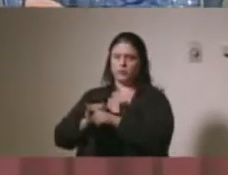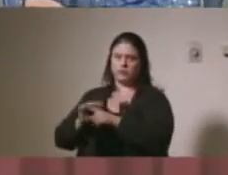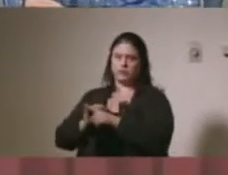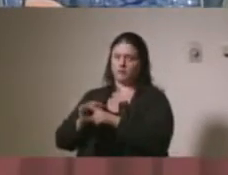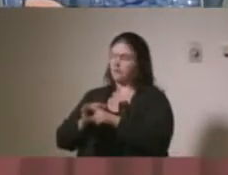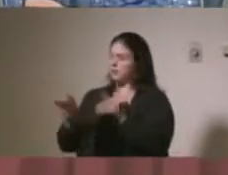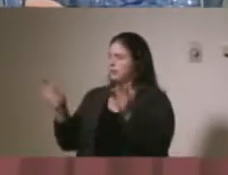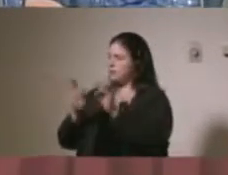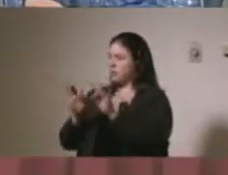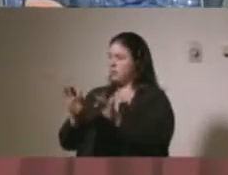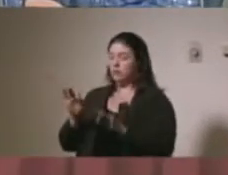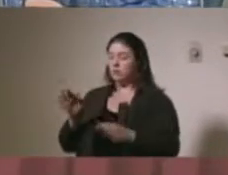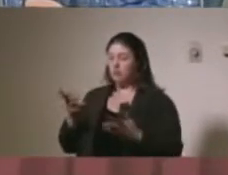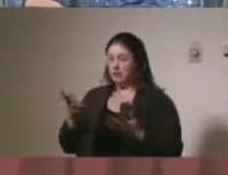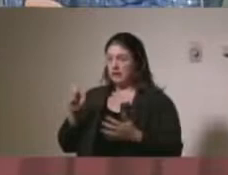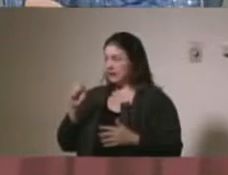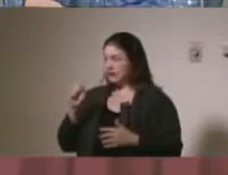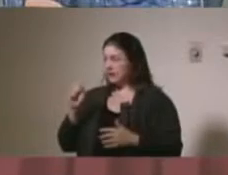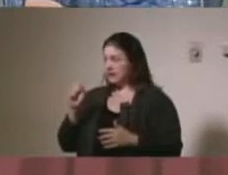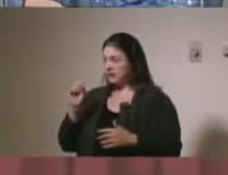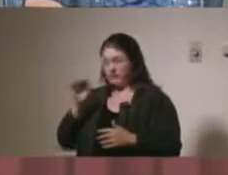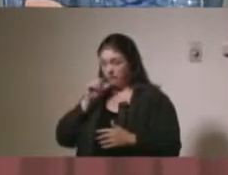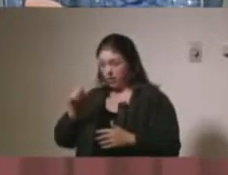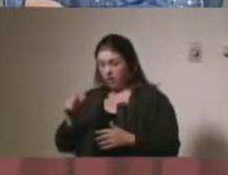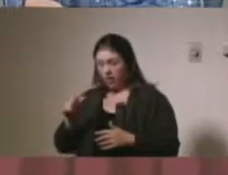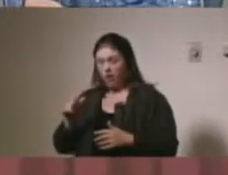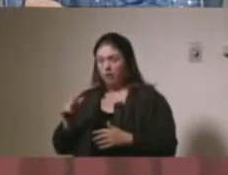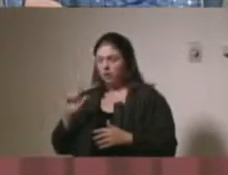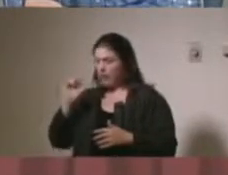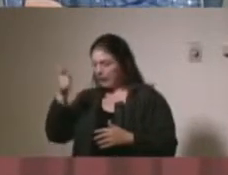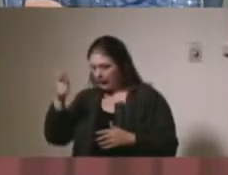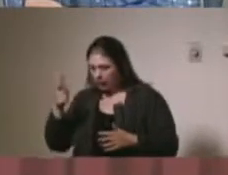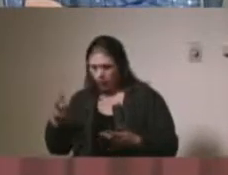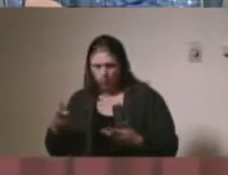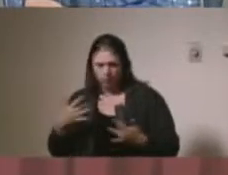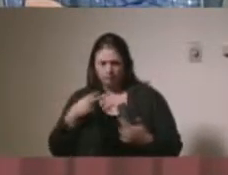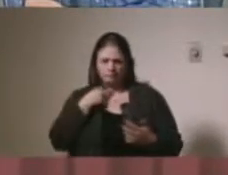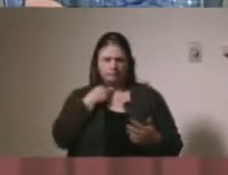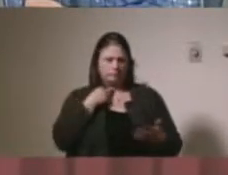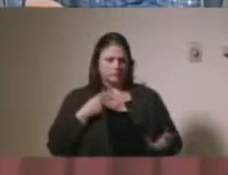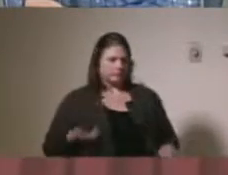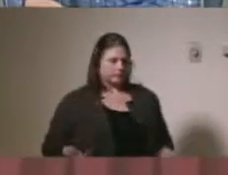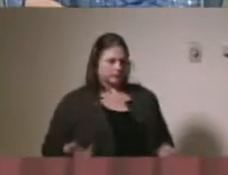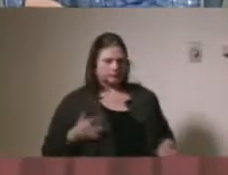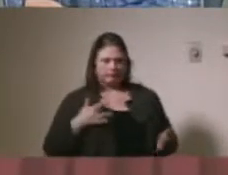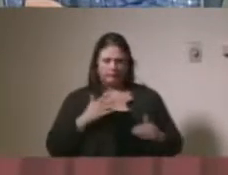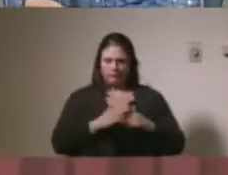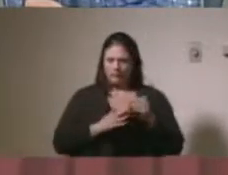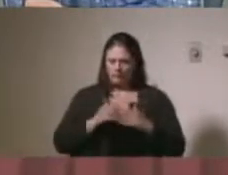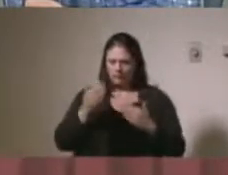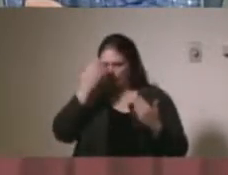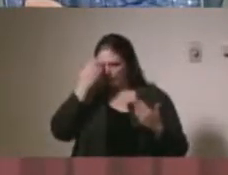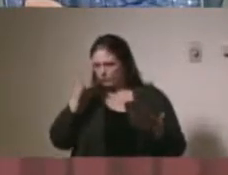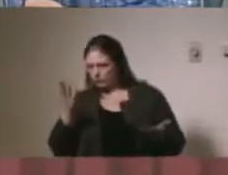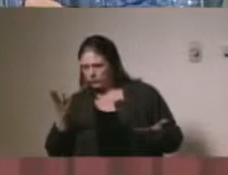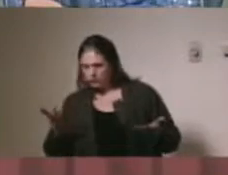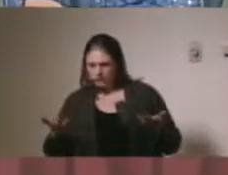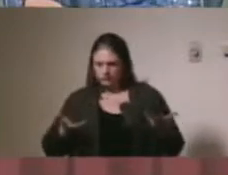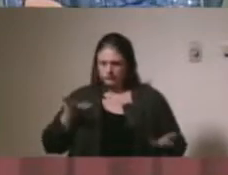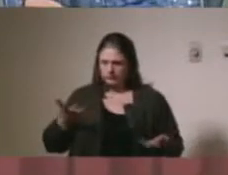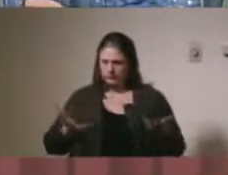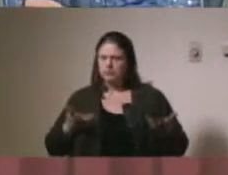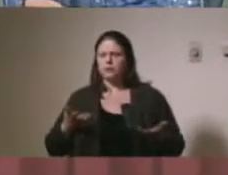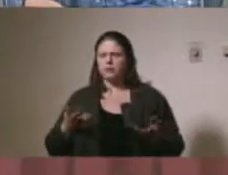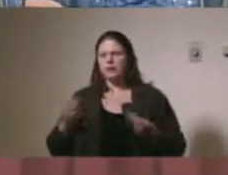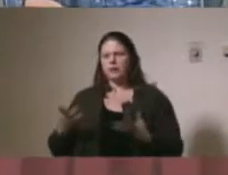because otherwise, the staff who have to do commercial services, they might feel ill at ease, and to reassure them,